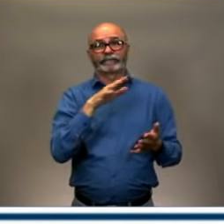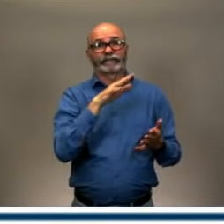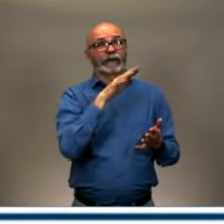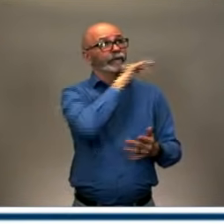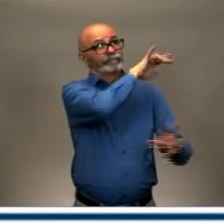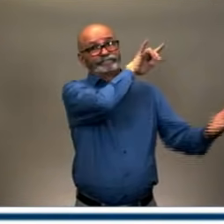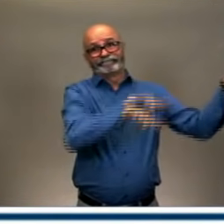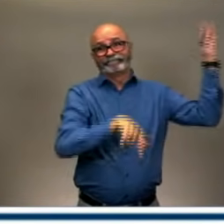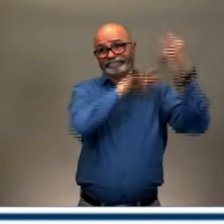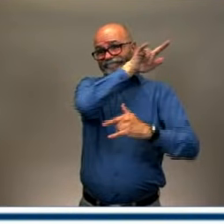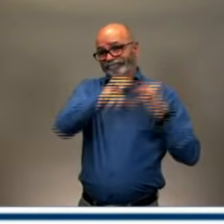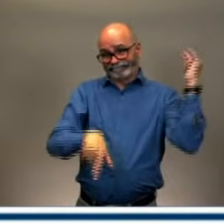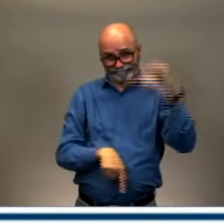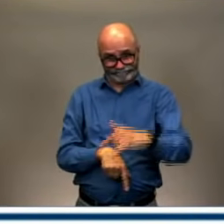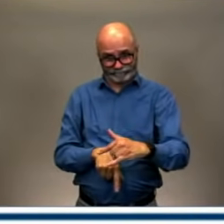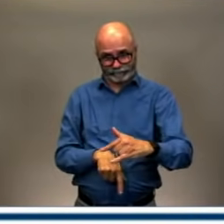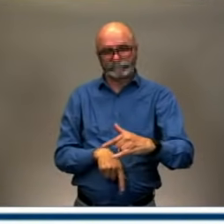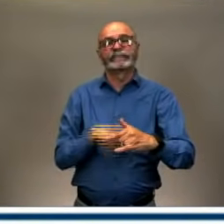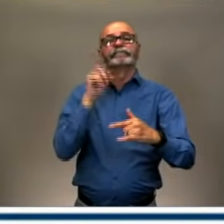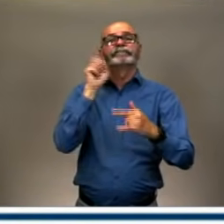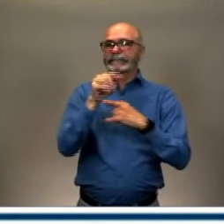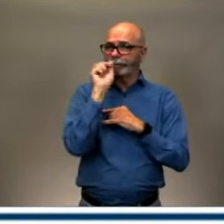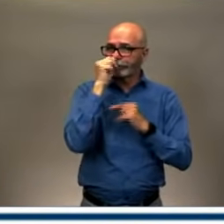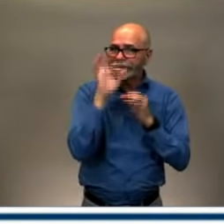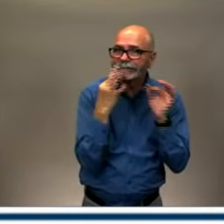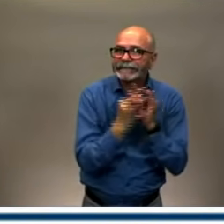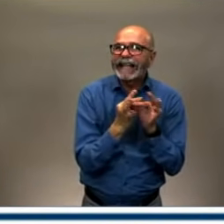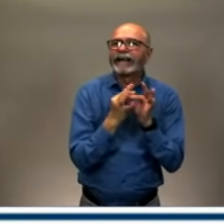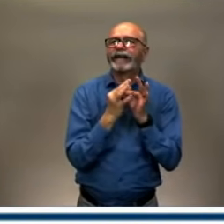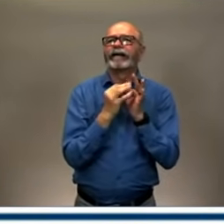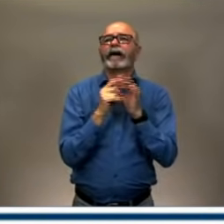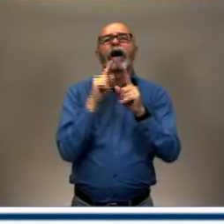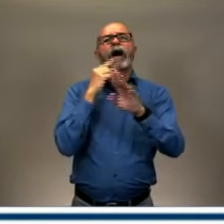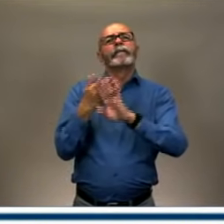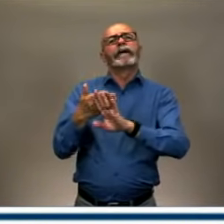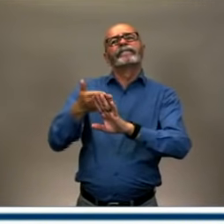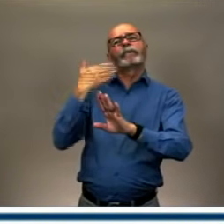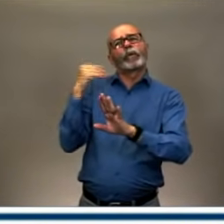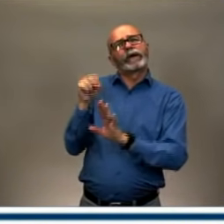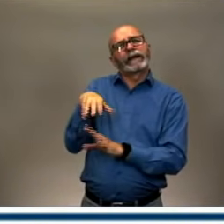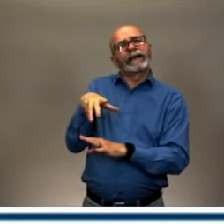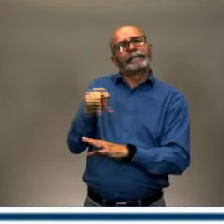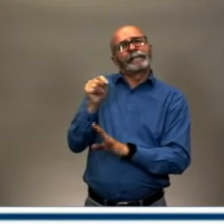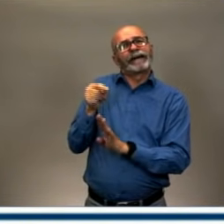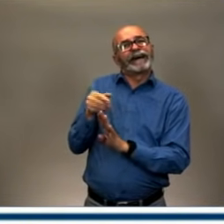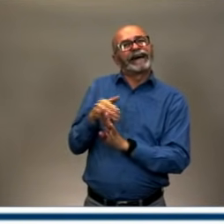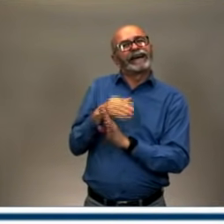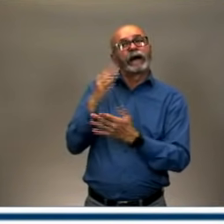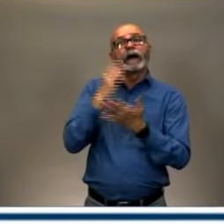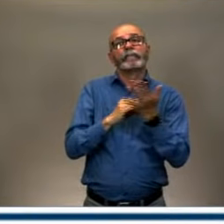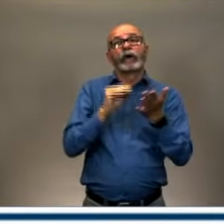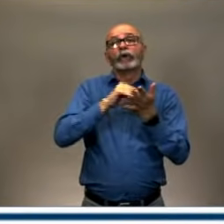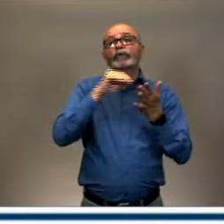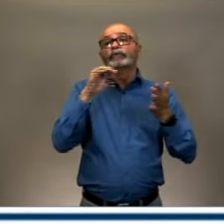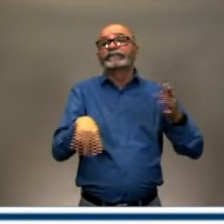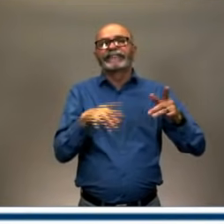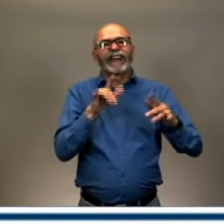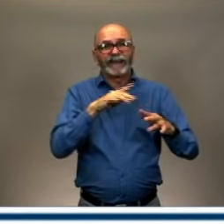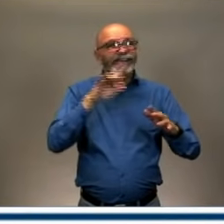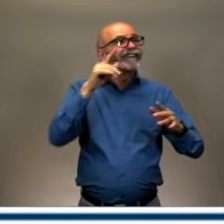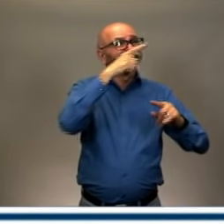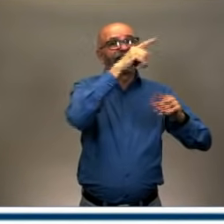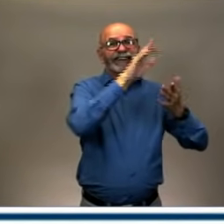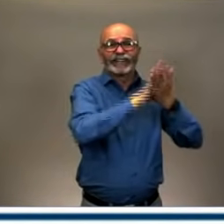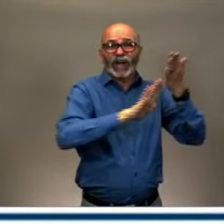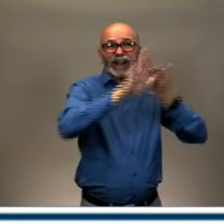get a test. But I know previously in September when we had our incoming wave of post-secondary students, it was mandatory for them to get,